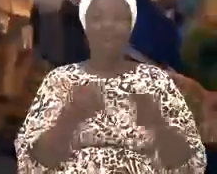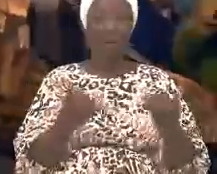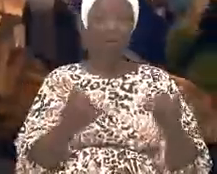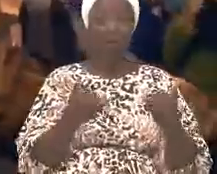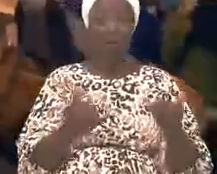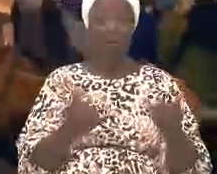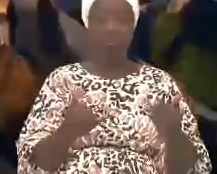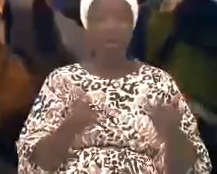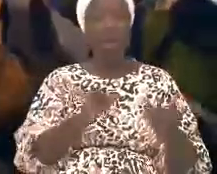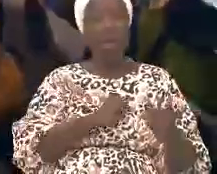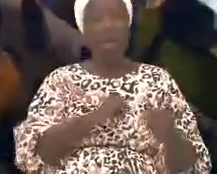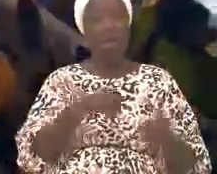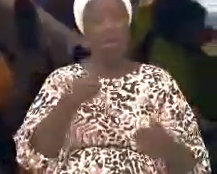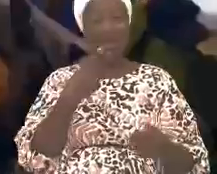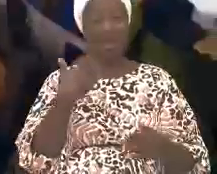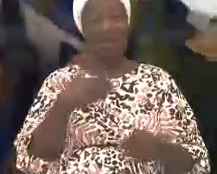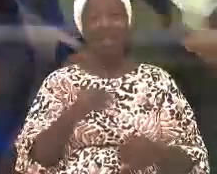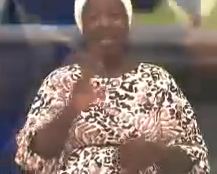I said